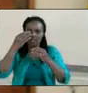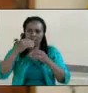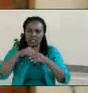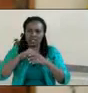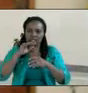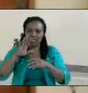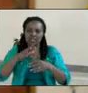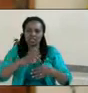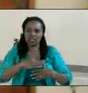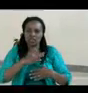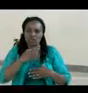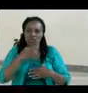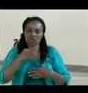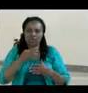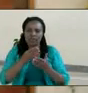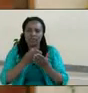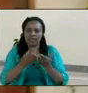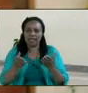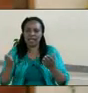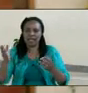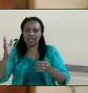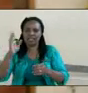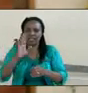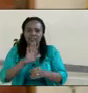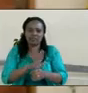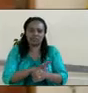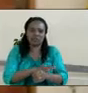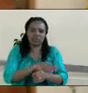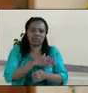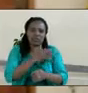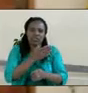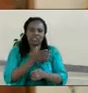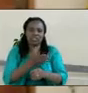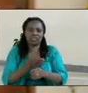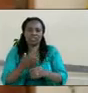soul. There is music in my soul today.